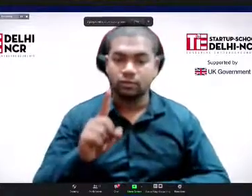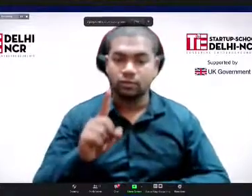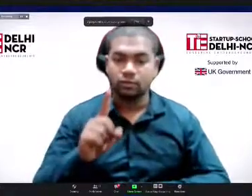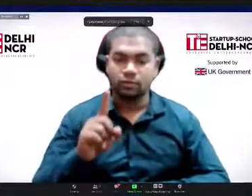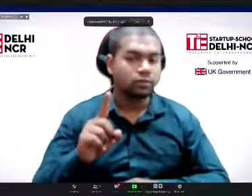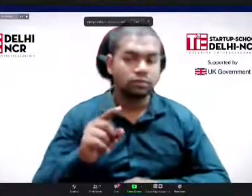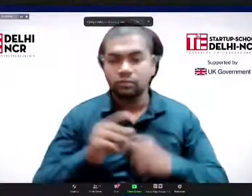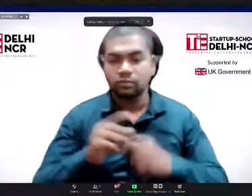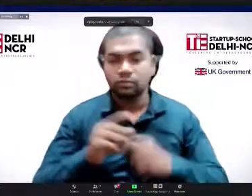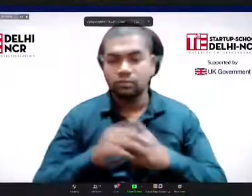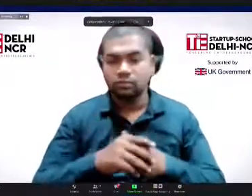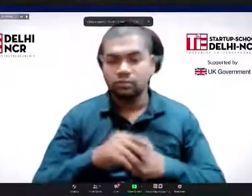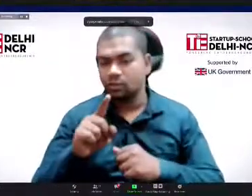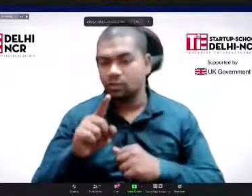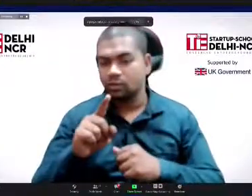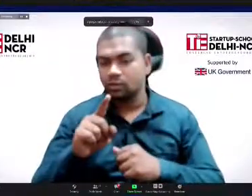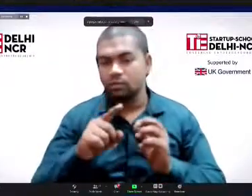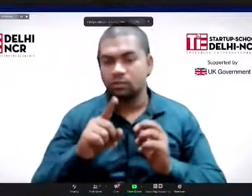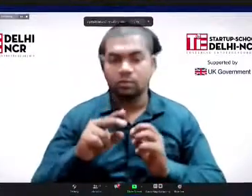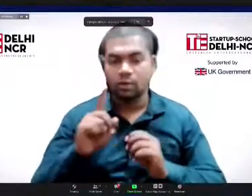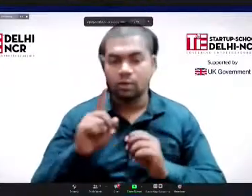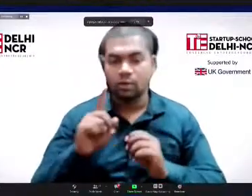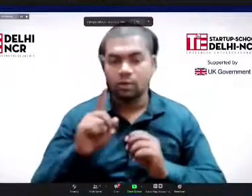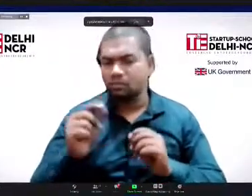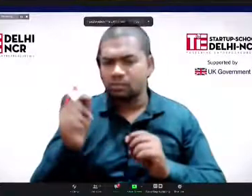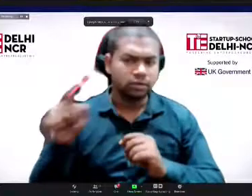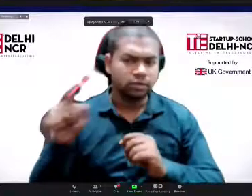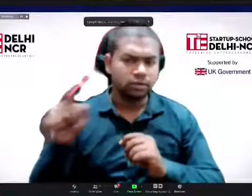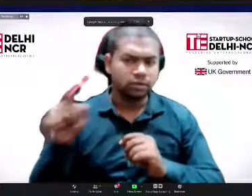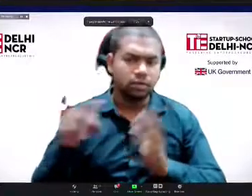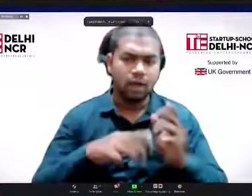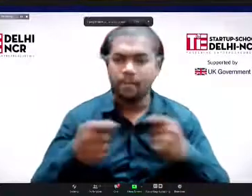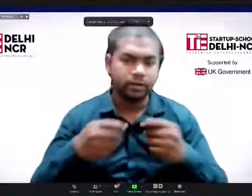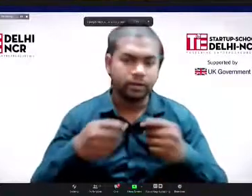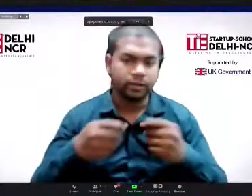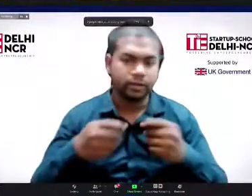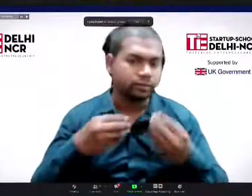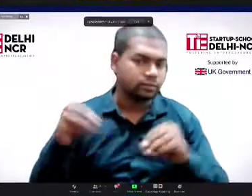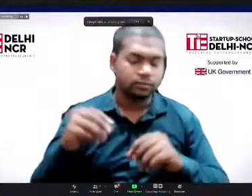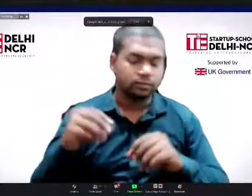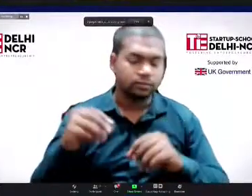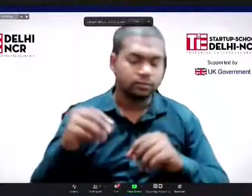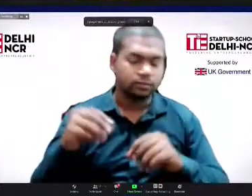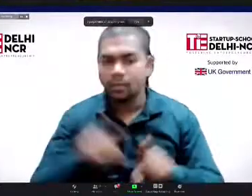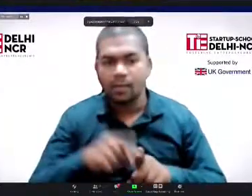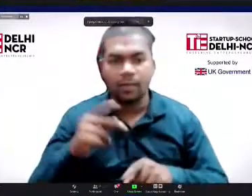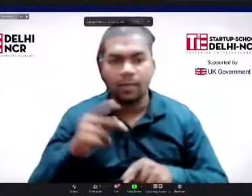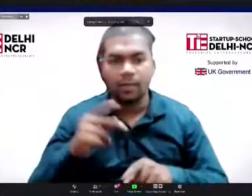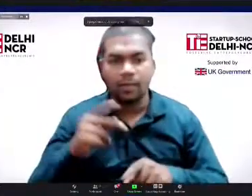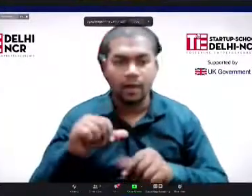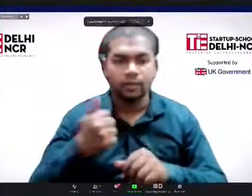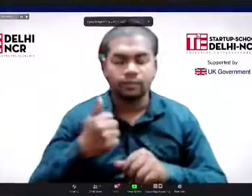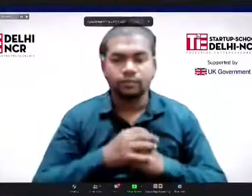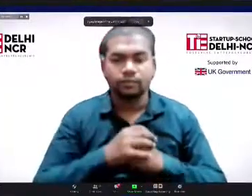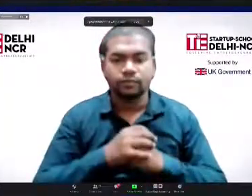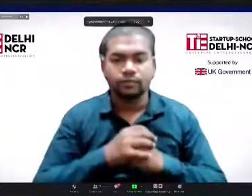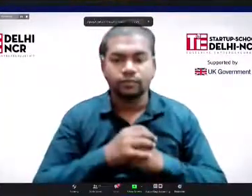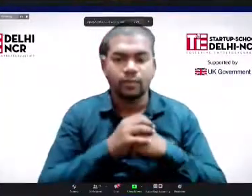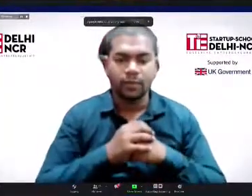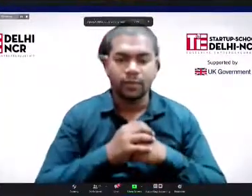marketing rather than the reverse. The problem I see with venture capitalists and some other folks, and let me be provocative